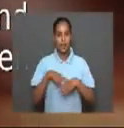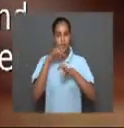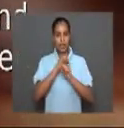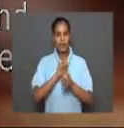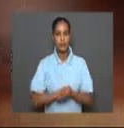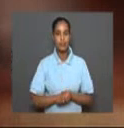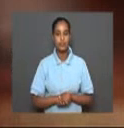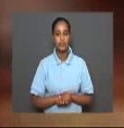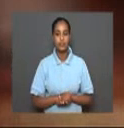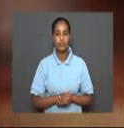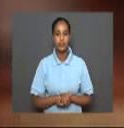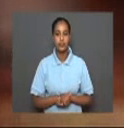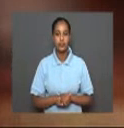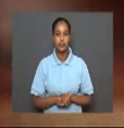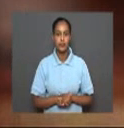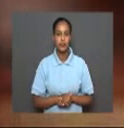Time's up!